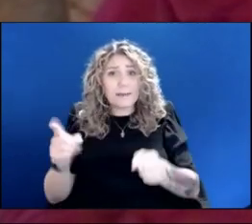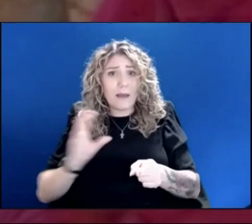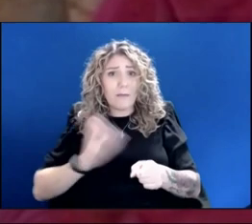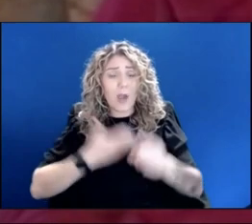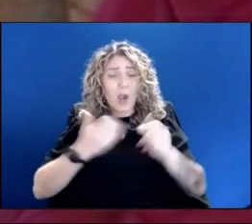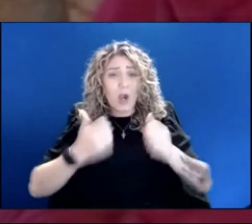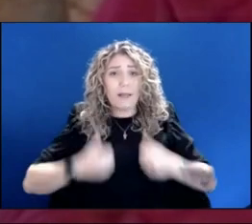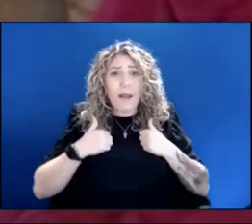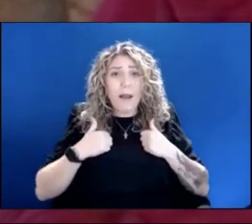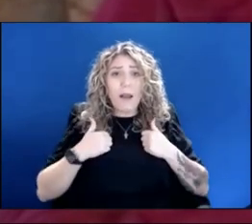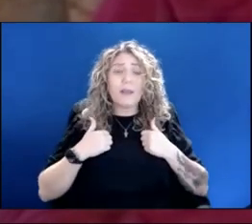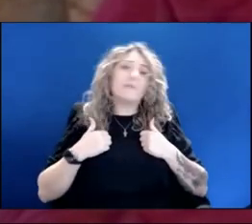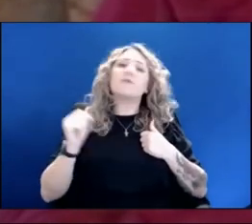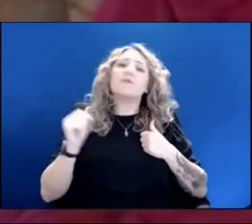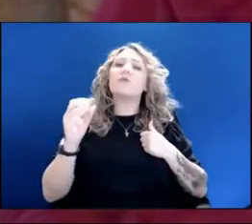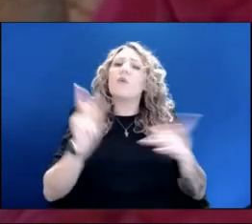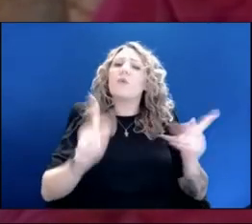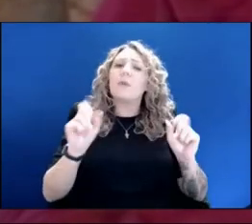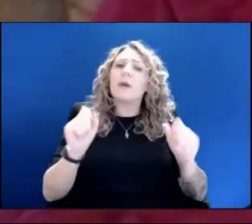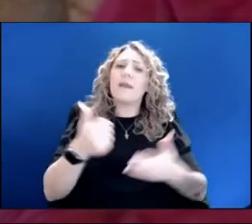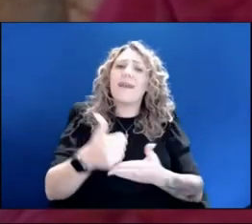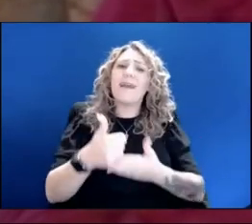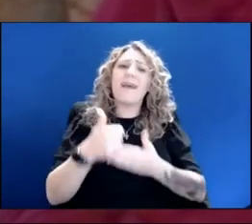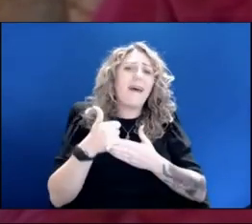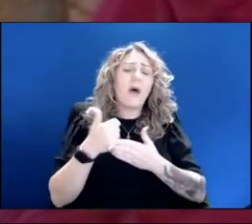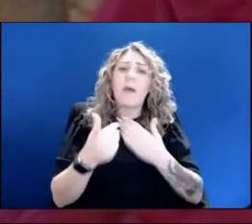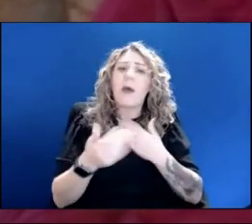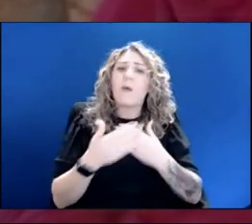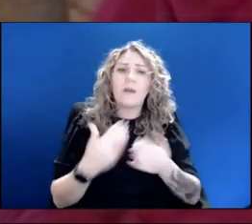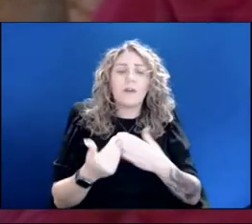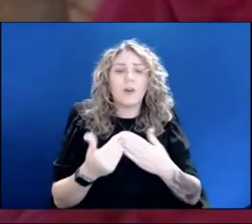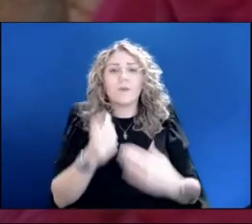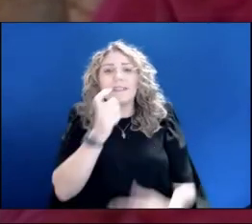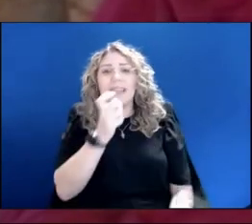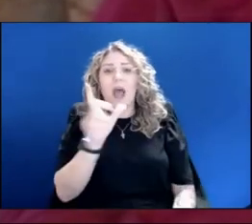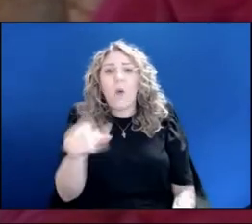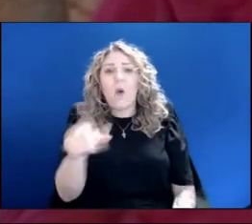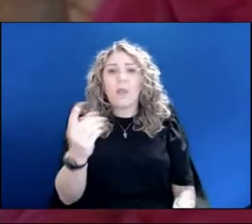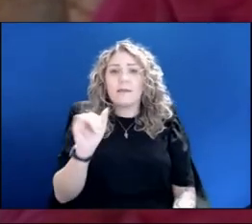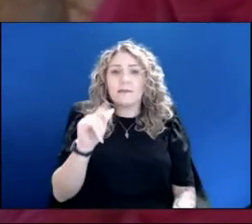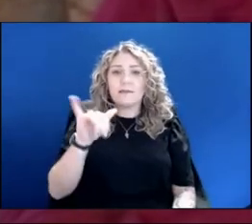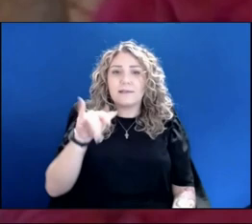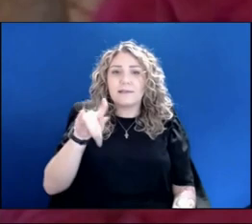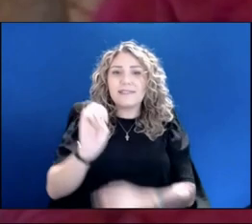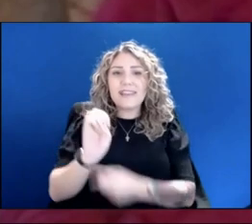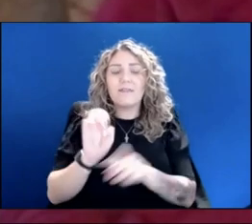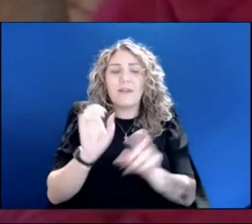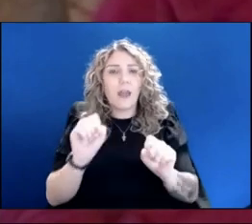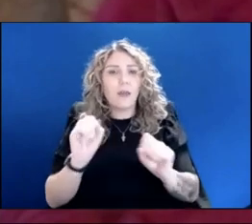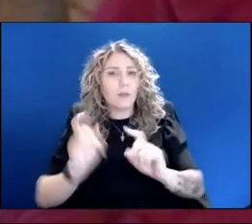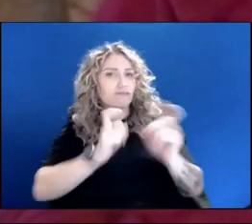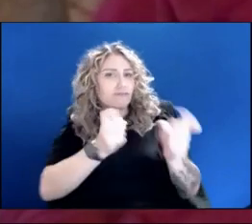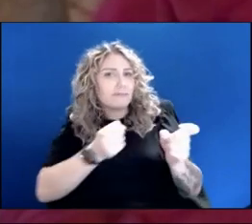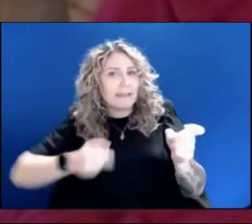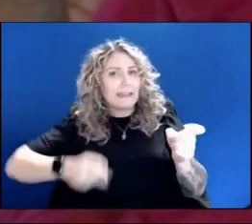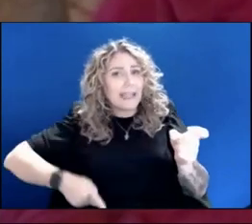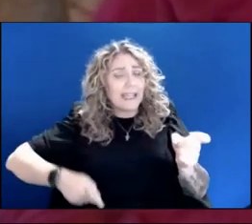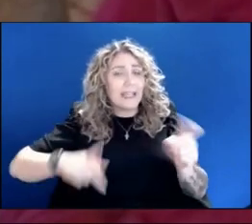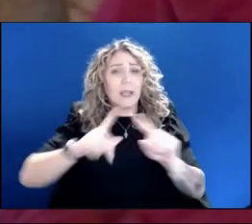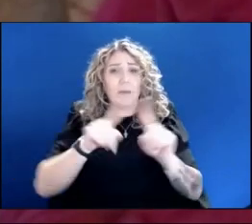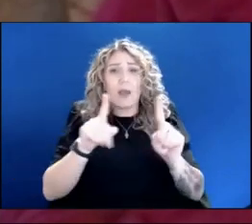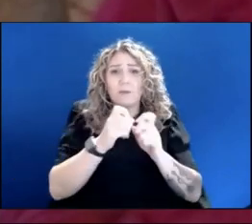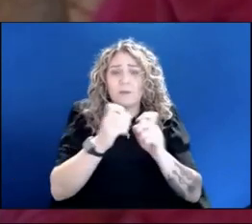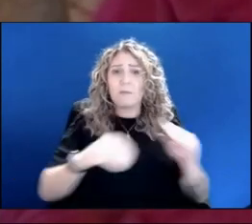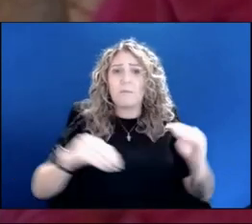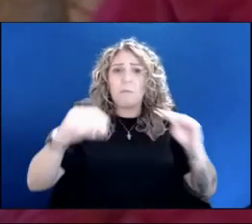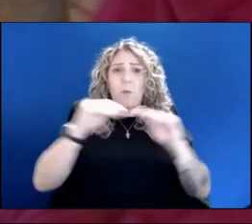you know, just so that people could help us. However, and it wasn't just Stephanie being able to give a kidney. It was so much more of